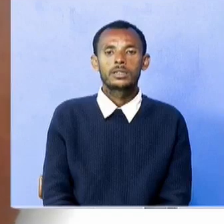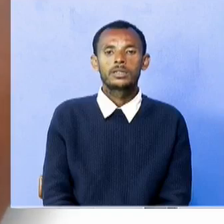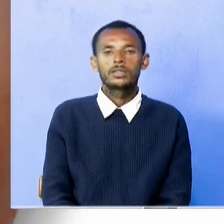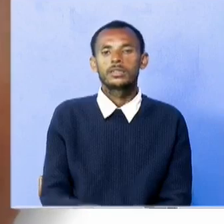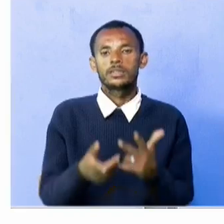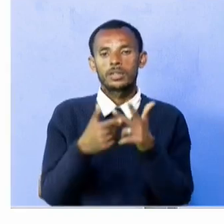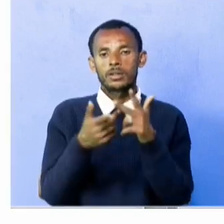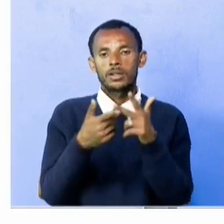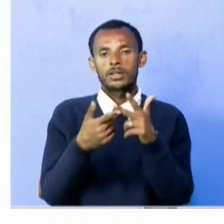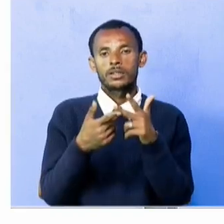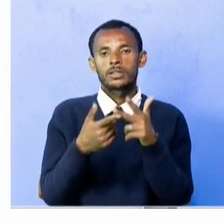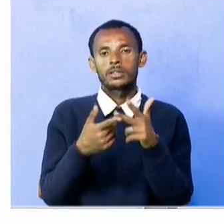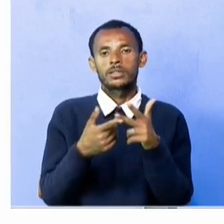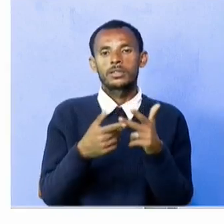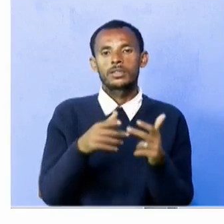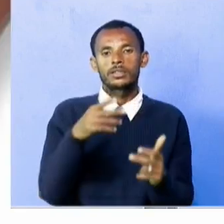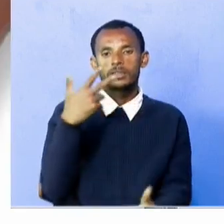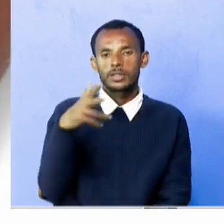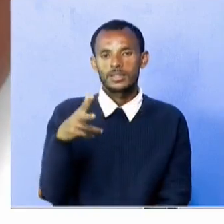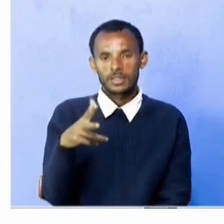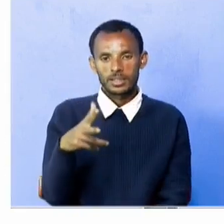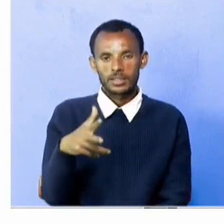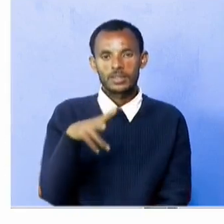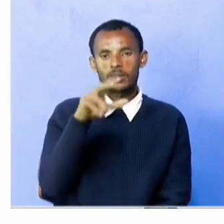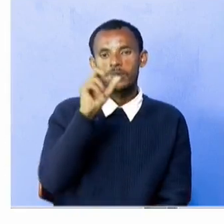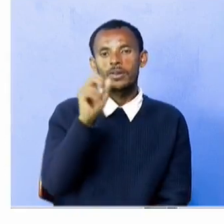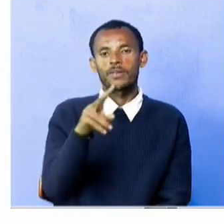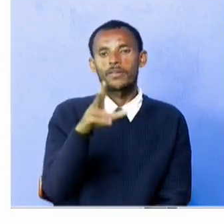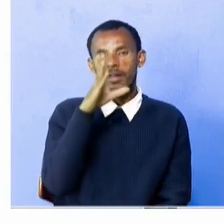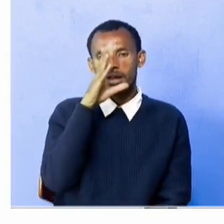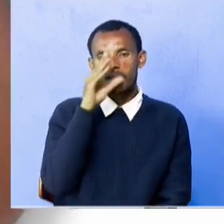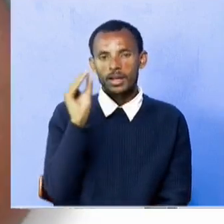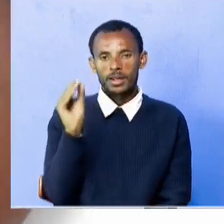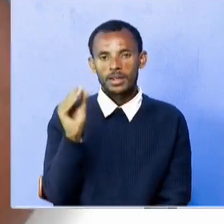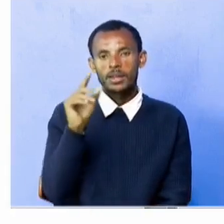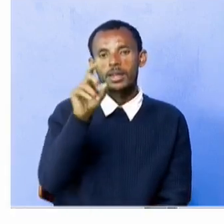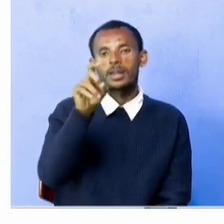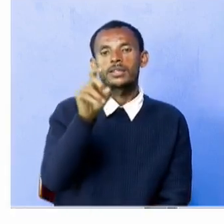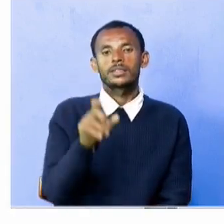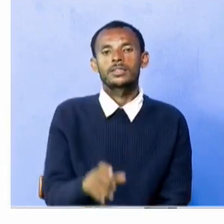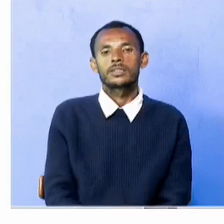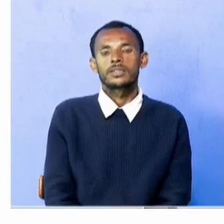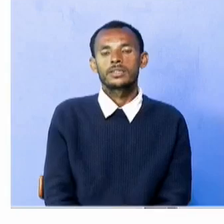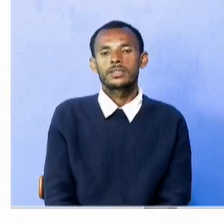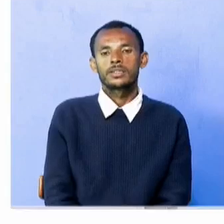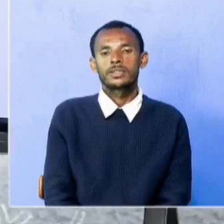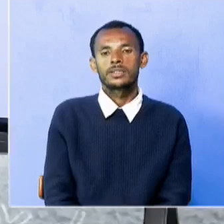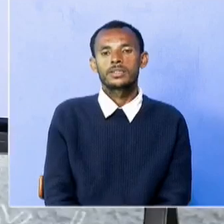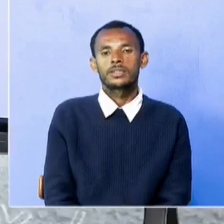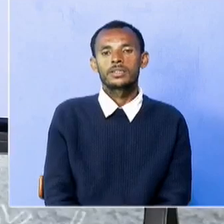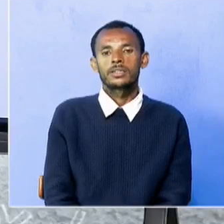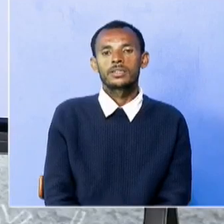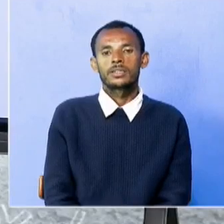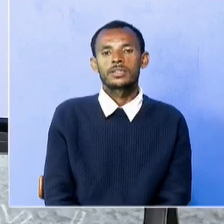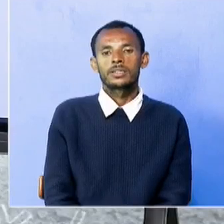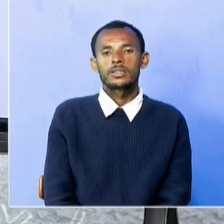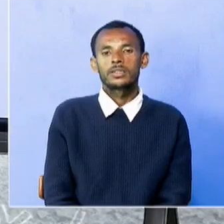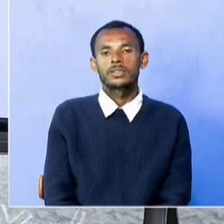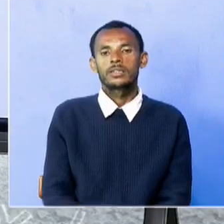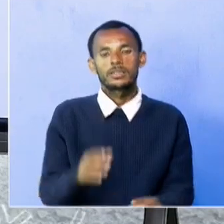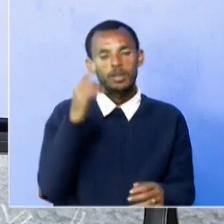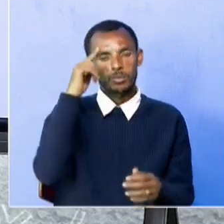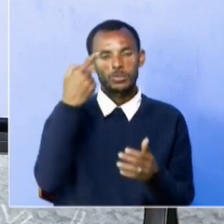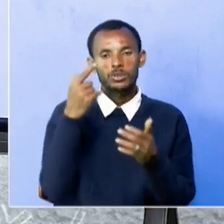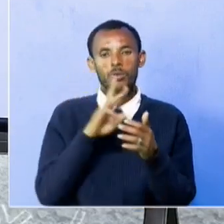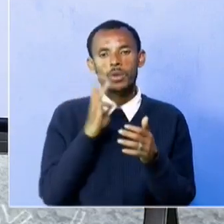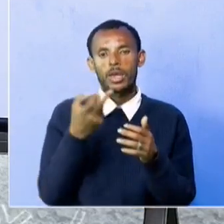say this is 13, this is 12, and this is x. So suppose we